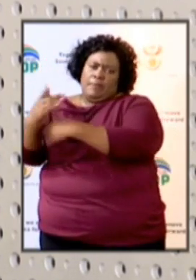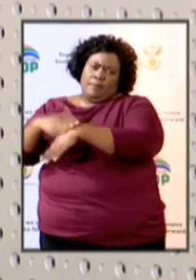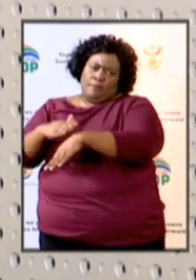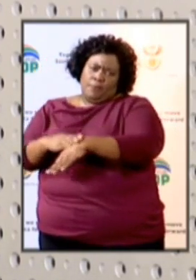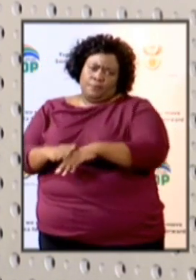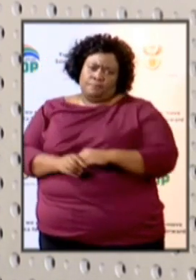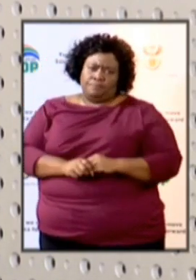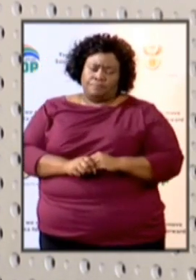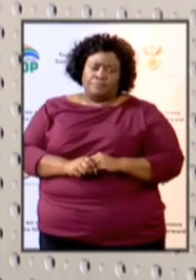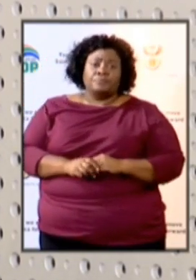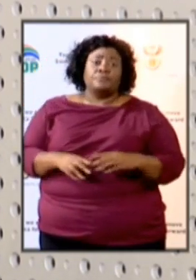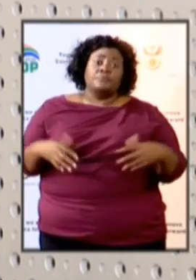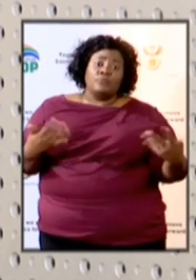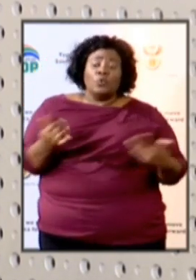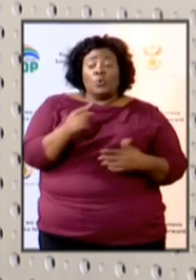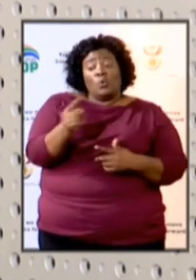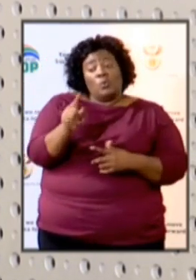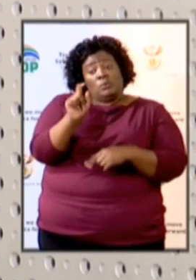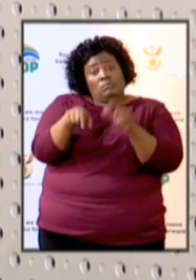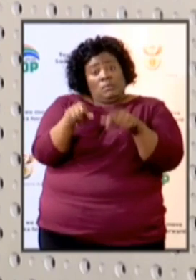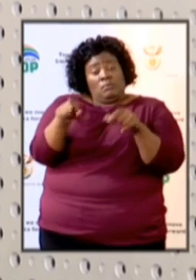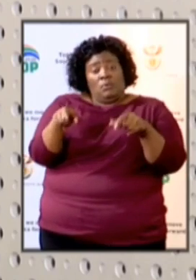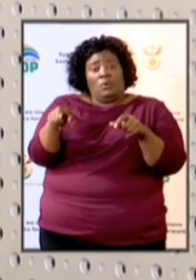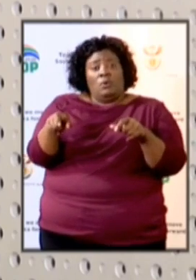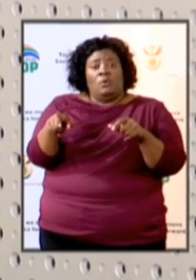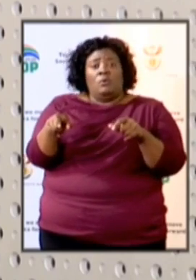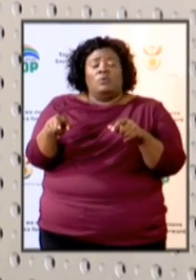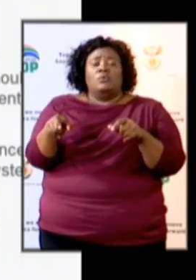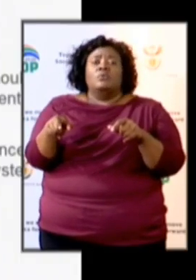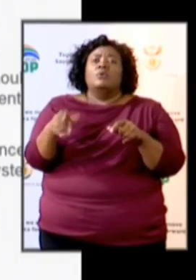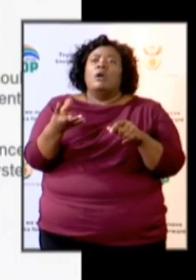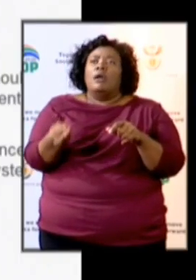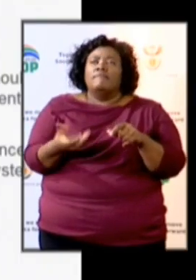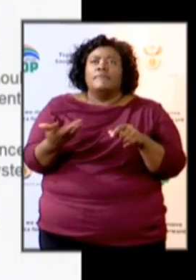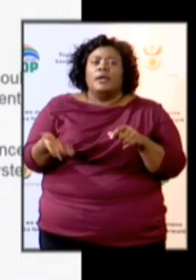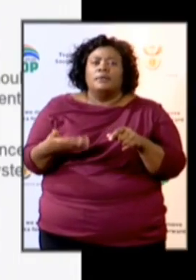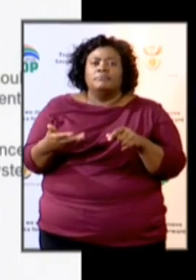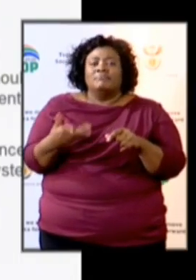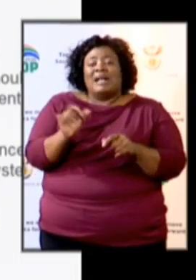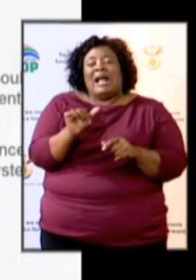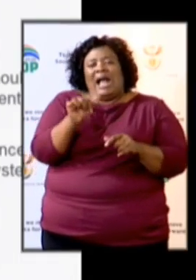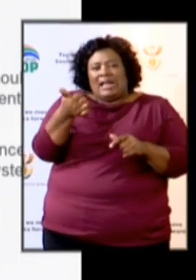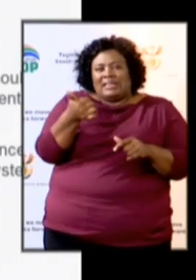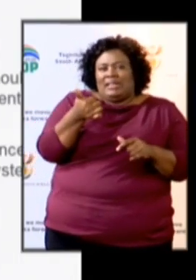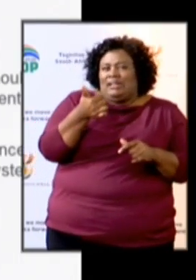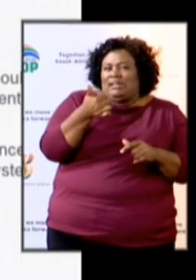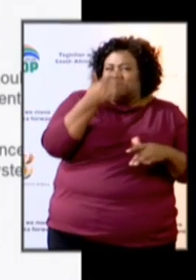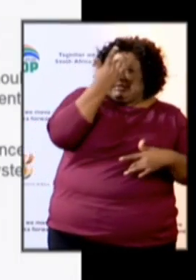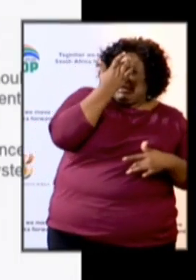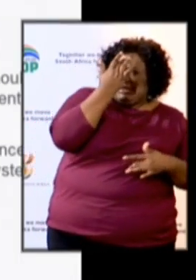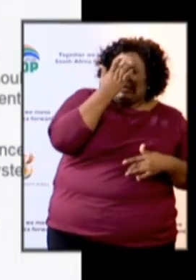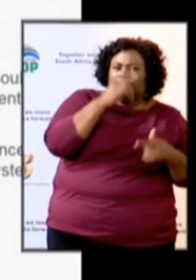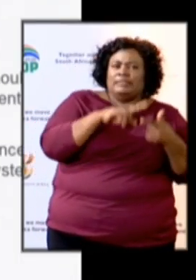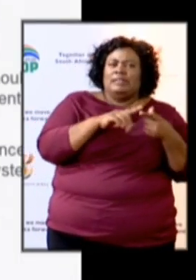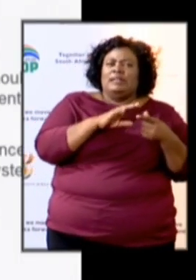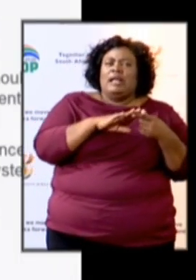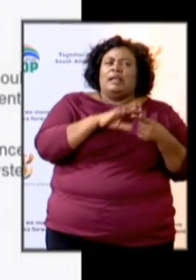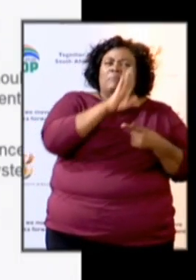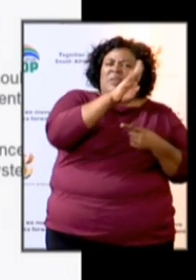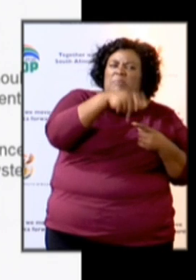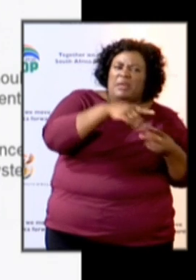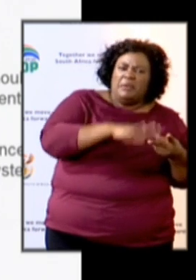And of course, those who have comorbidities, that is other diseases, whether